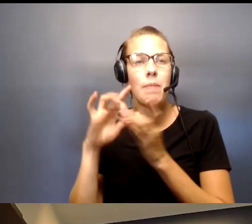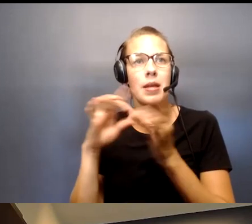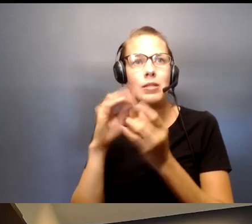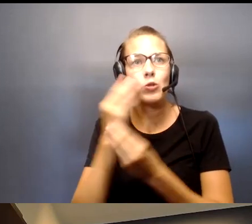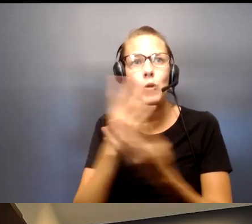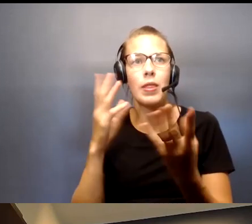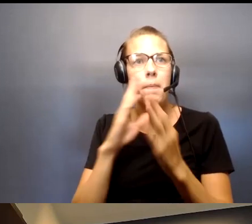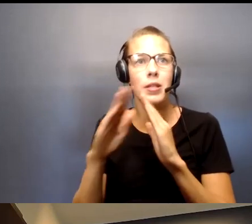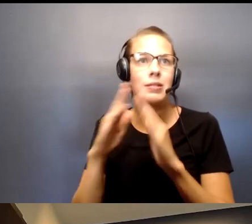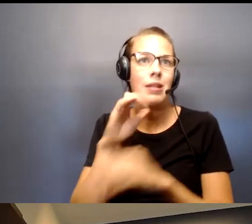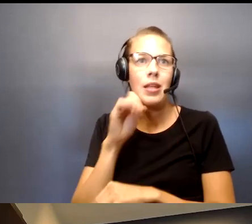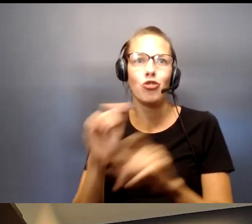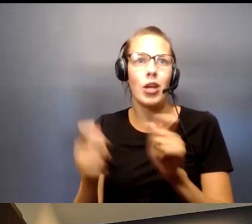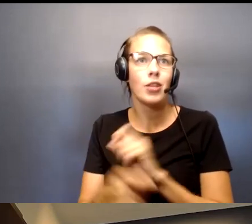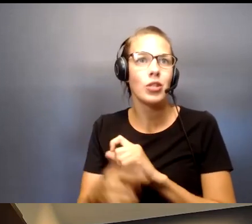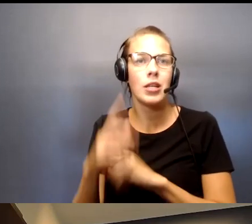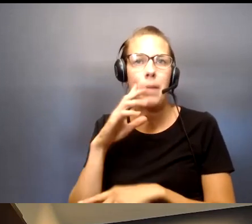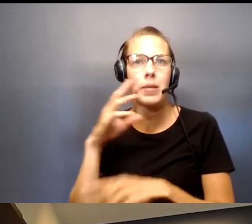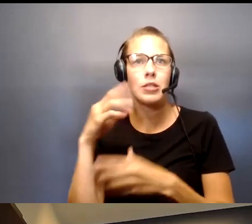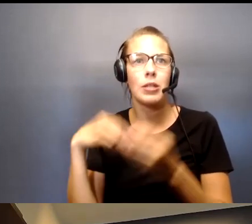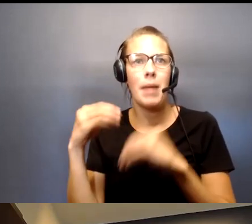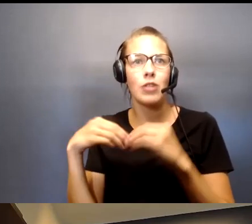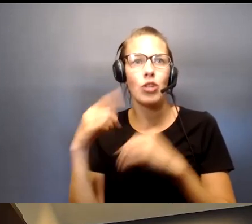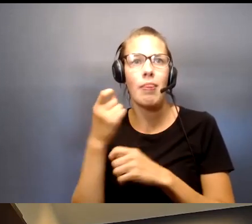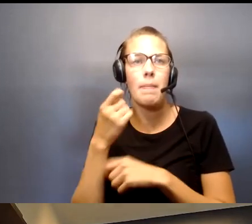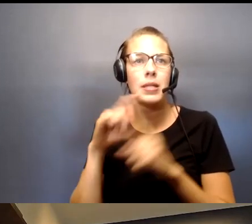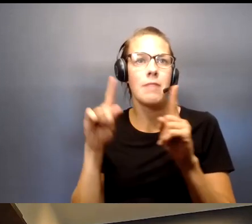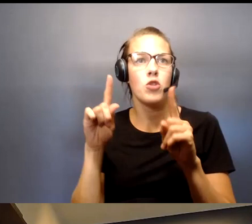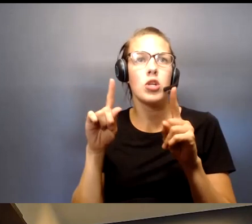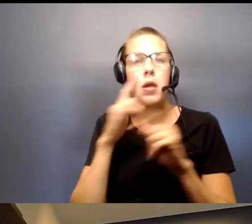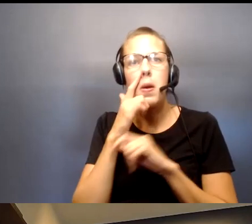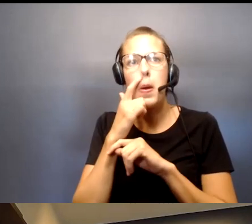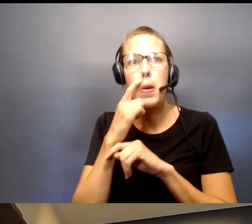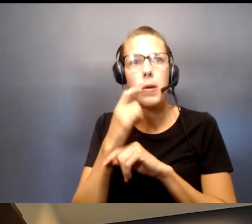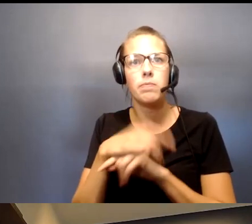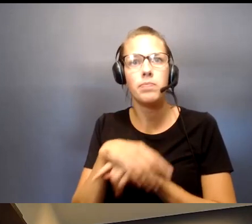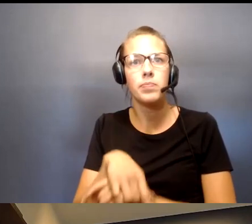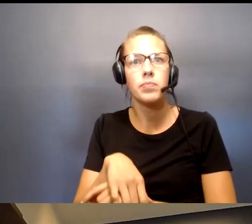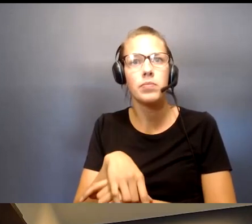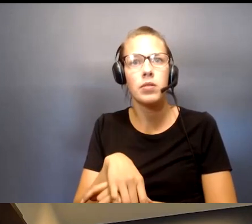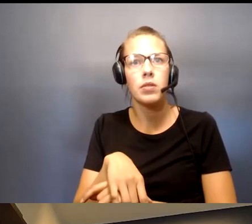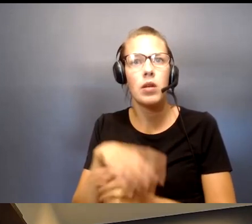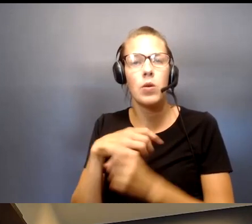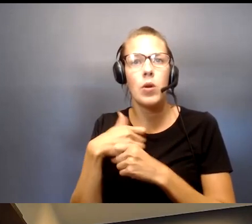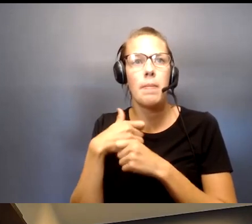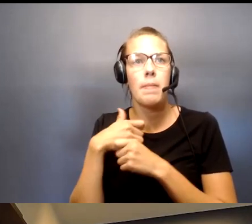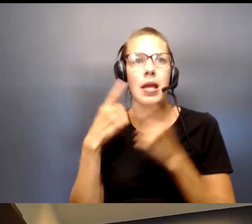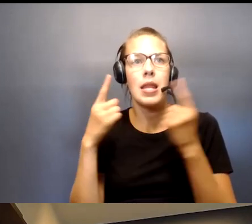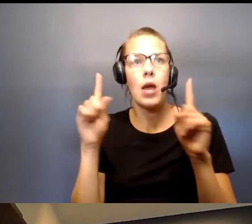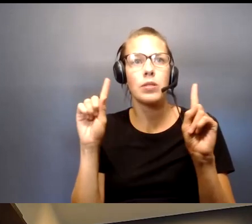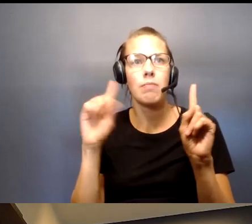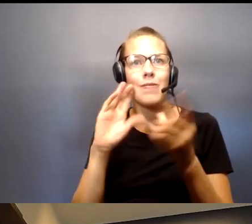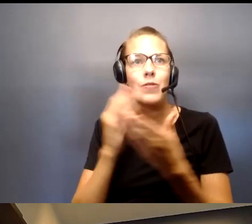community hasn't changed. It's just being packaged up a little bit differently. And we're making an announcement of a